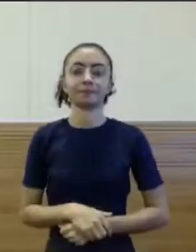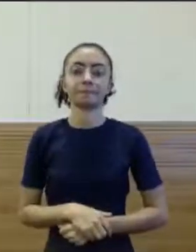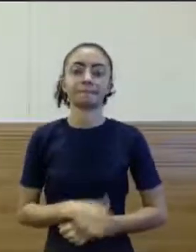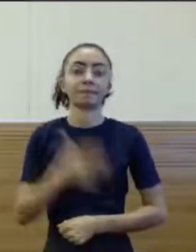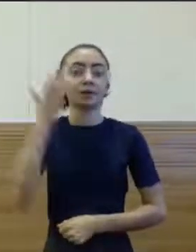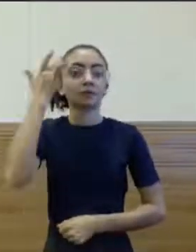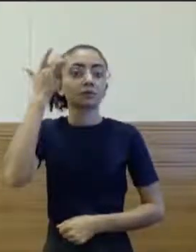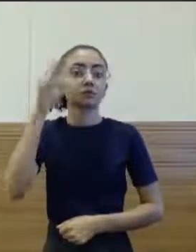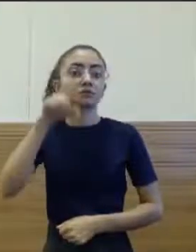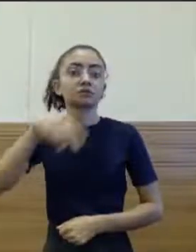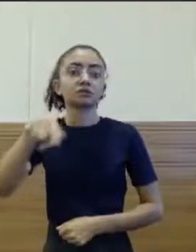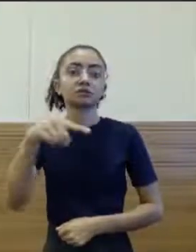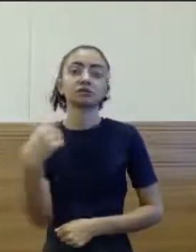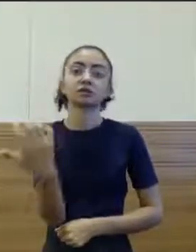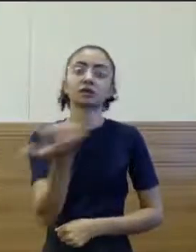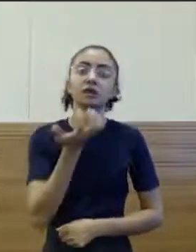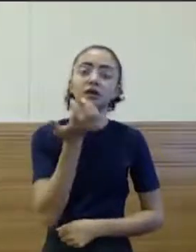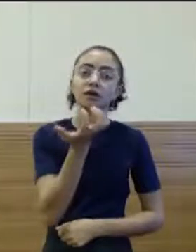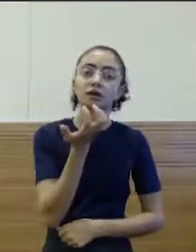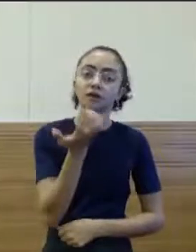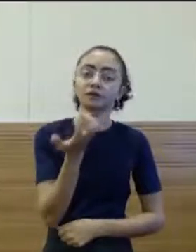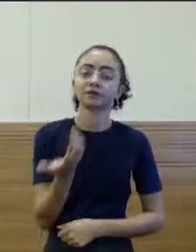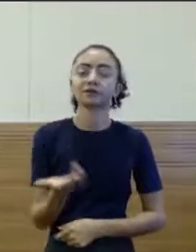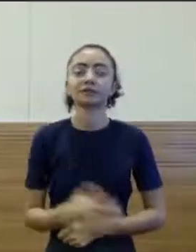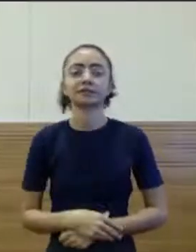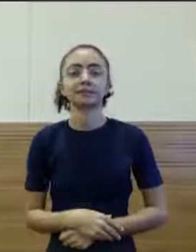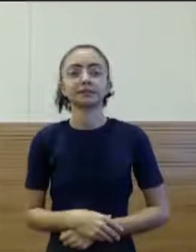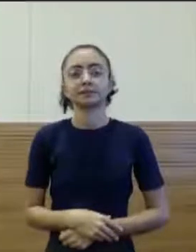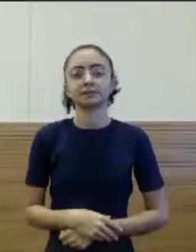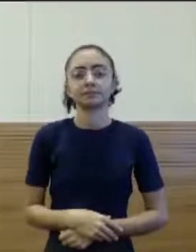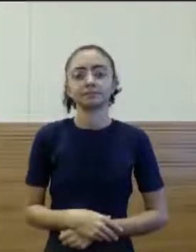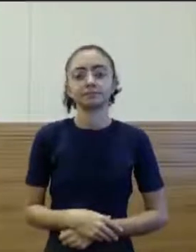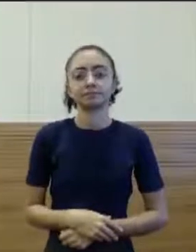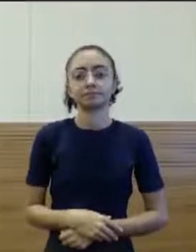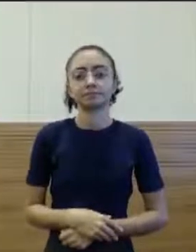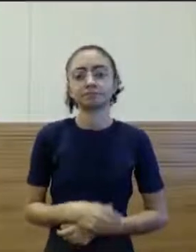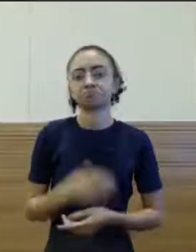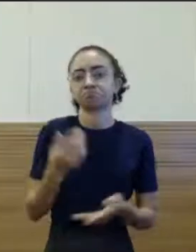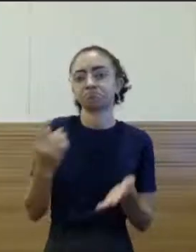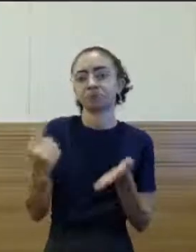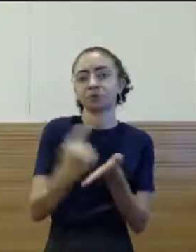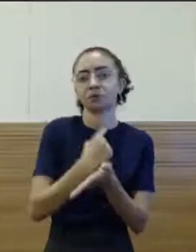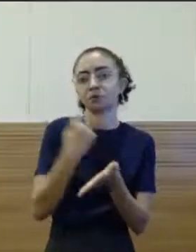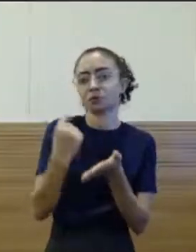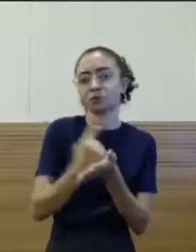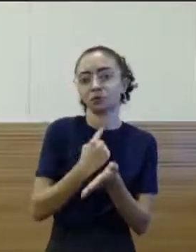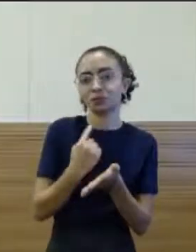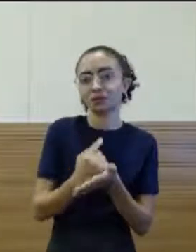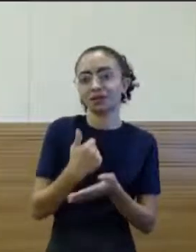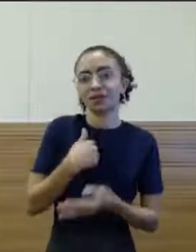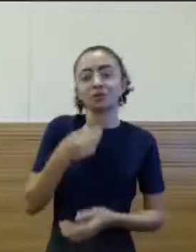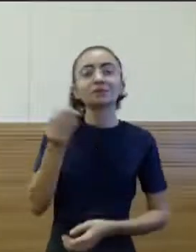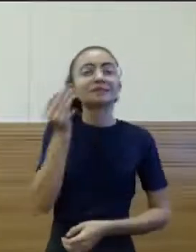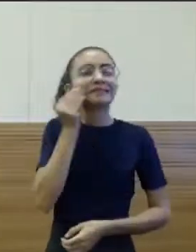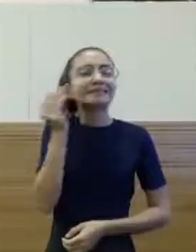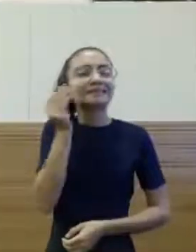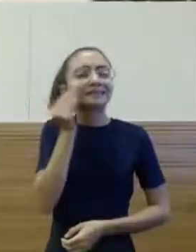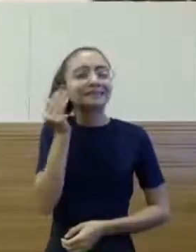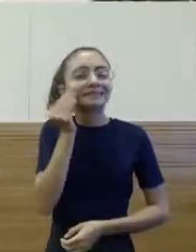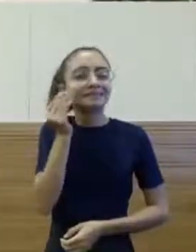hacer otra parte del debate. I don't know, you do something. I might, if you want to do any